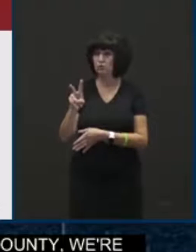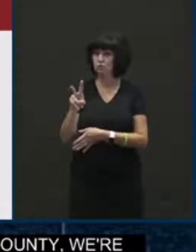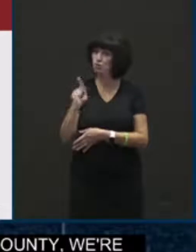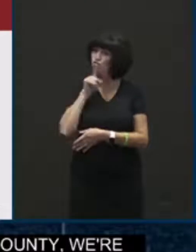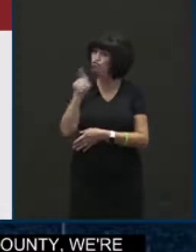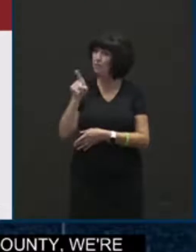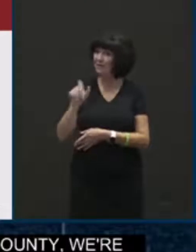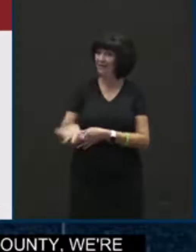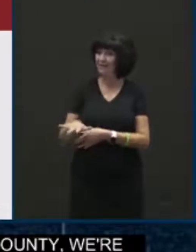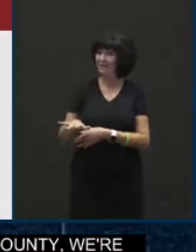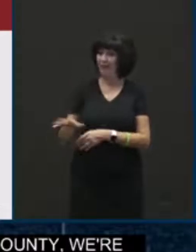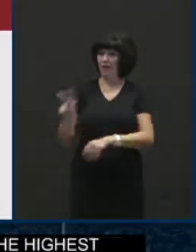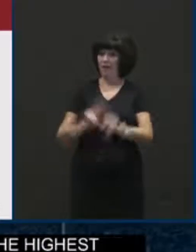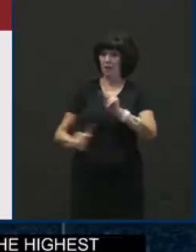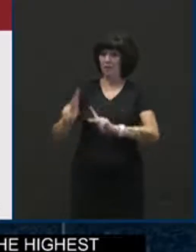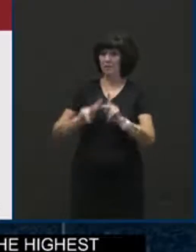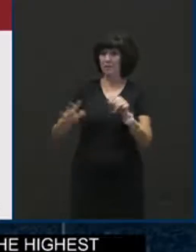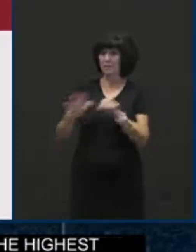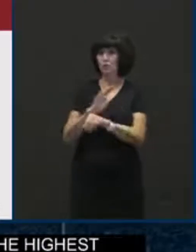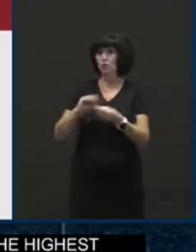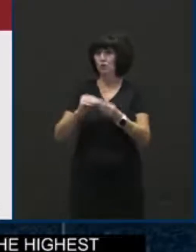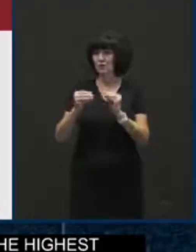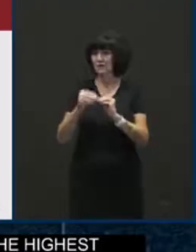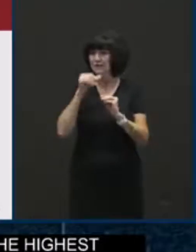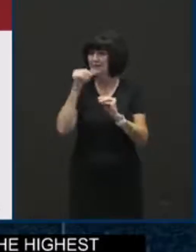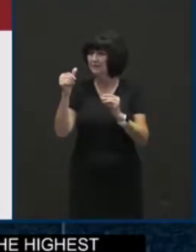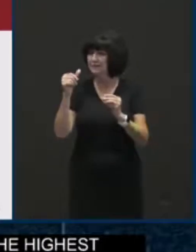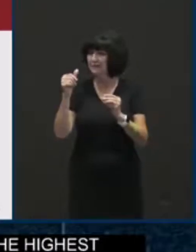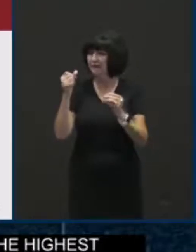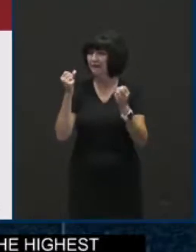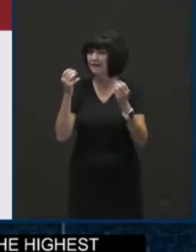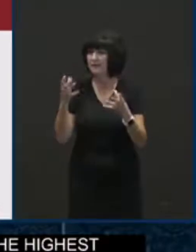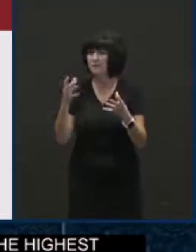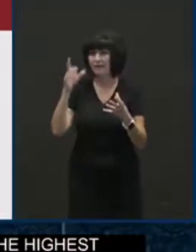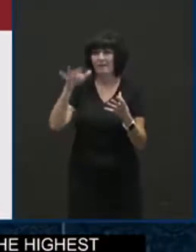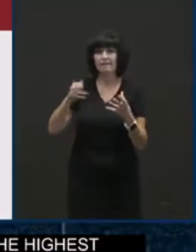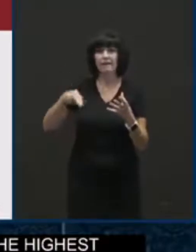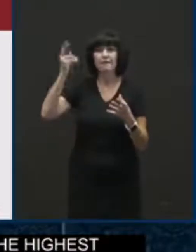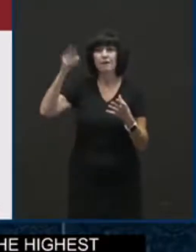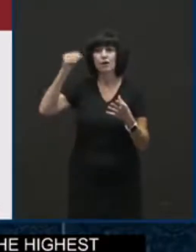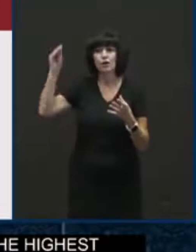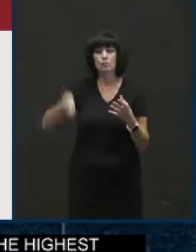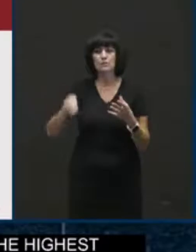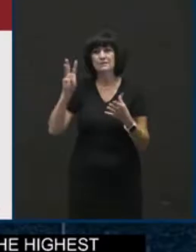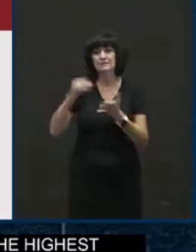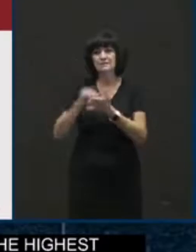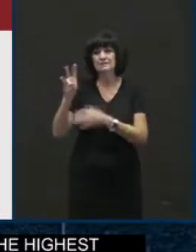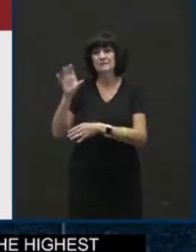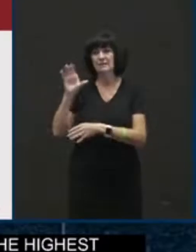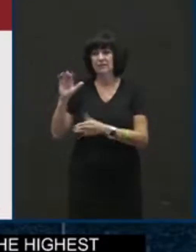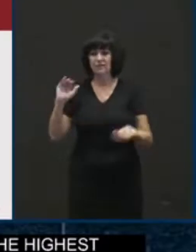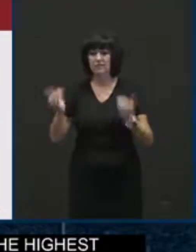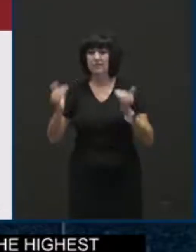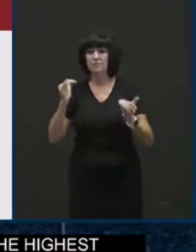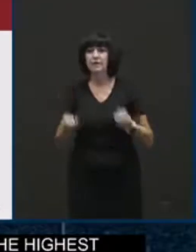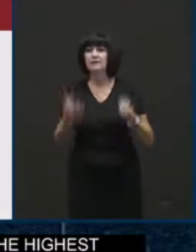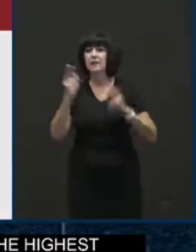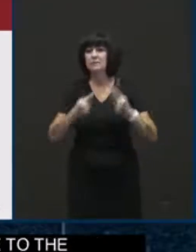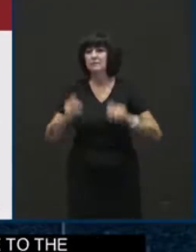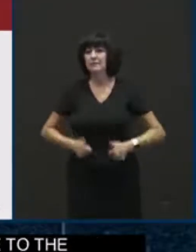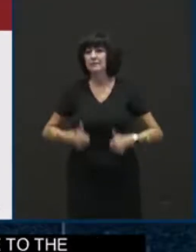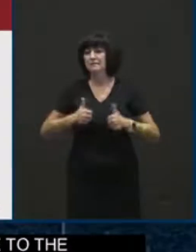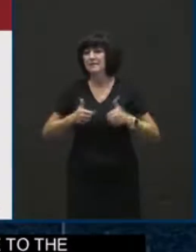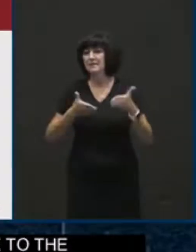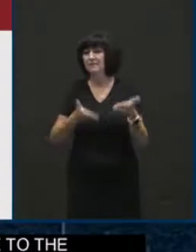of that was due to the outbreak that we saw both in the poultry industry in Lower Delaware, as well